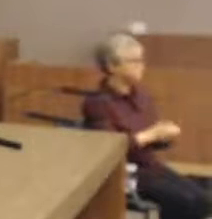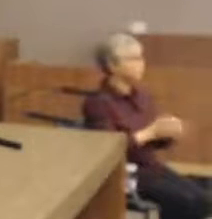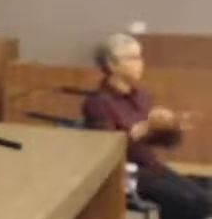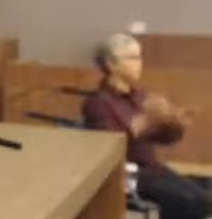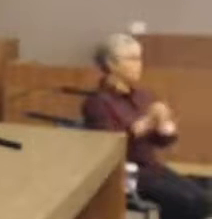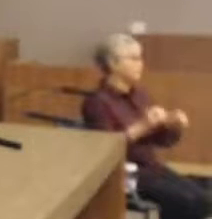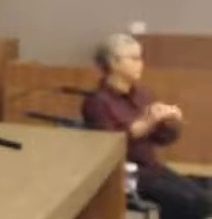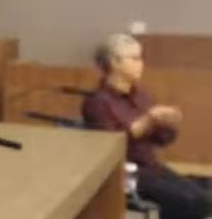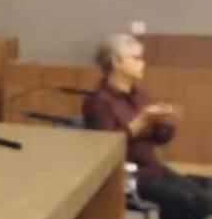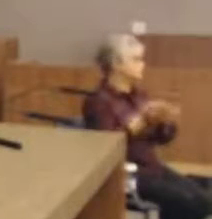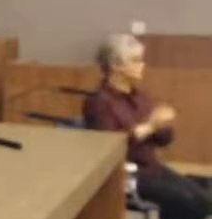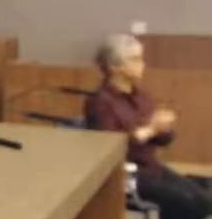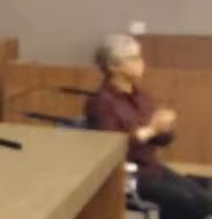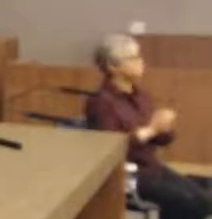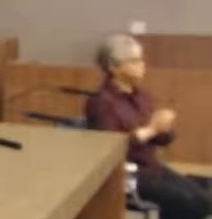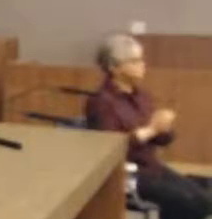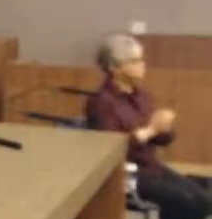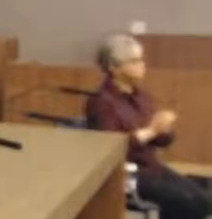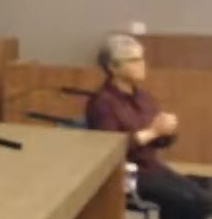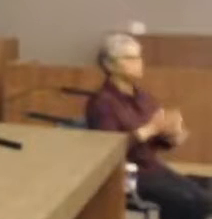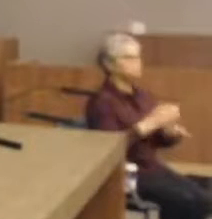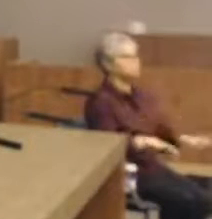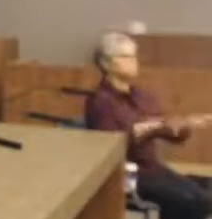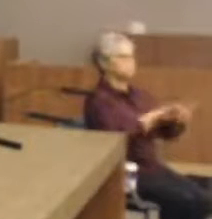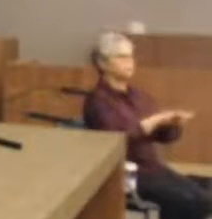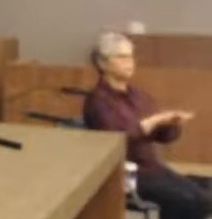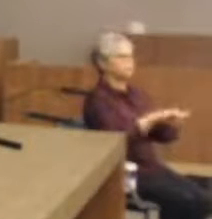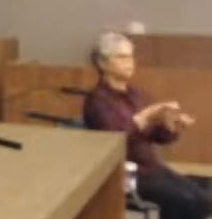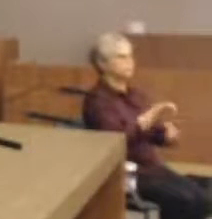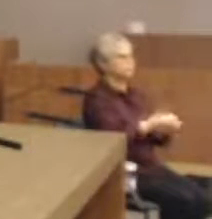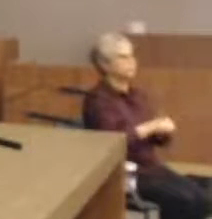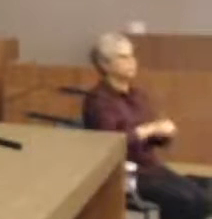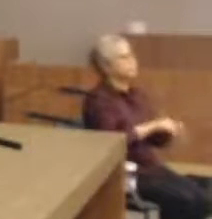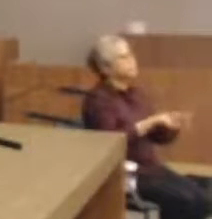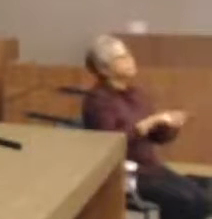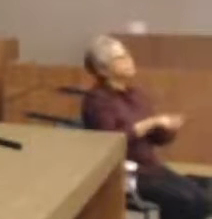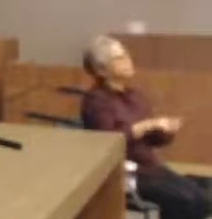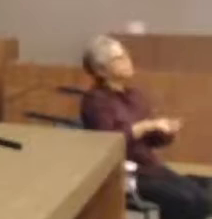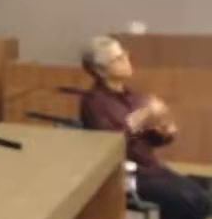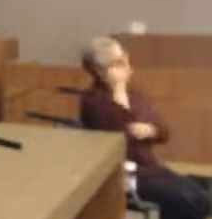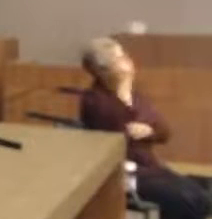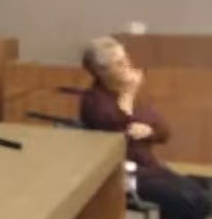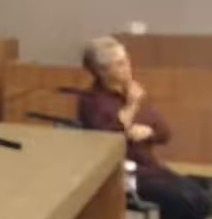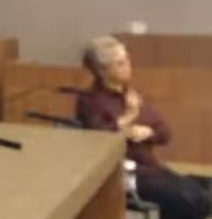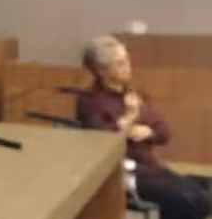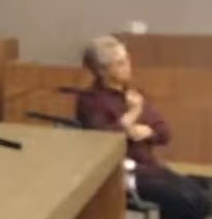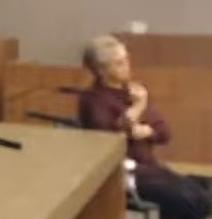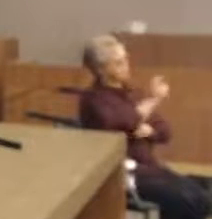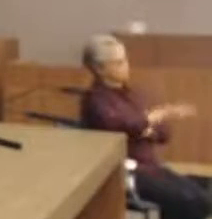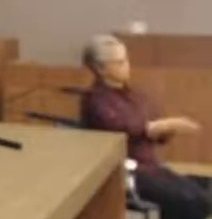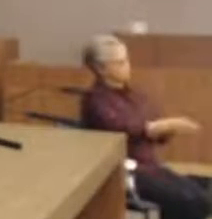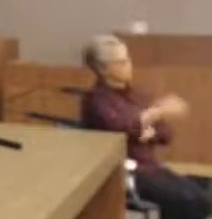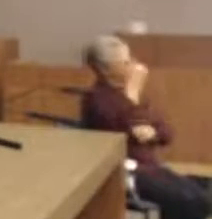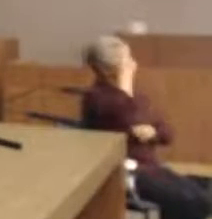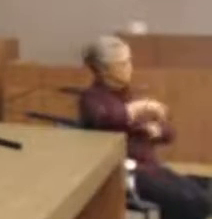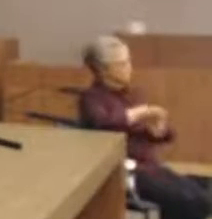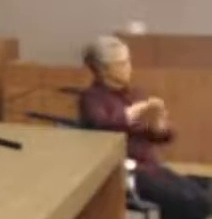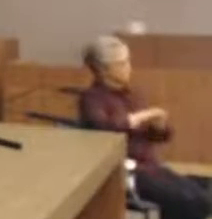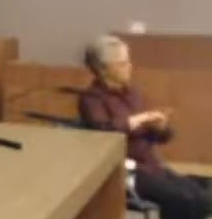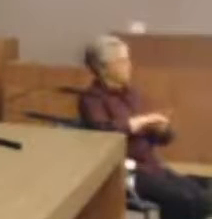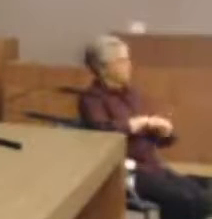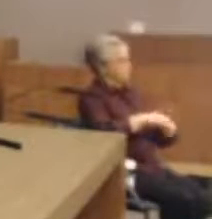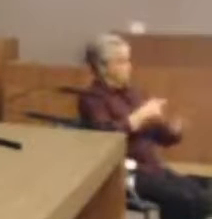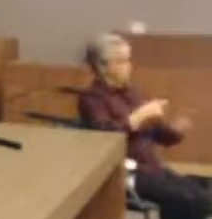trauma happened and the information came in right away. Also, the idea of contributing. So remember that fight, flight, or freeze response,